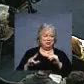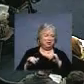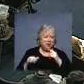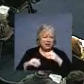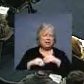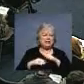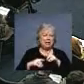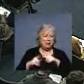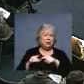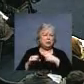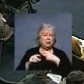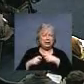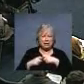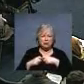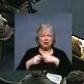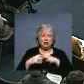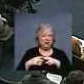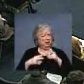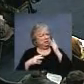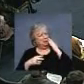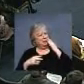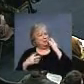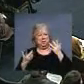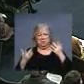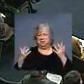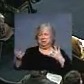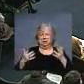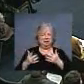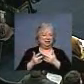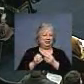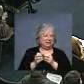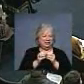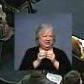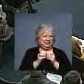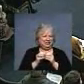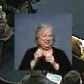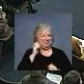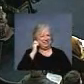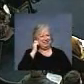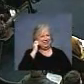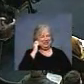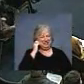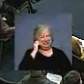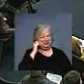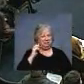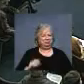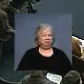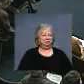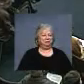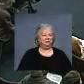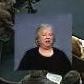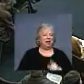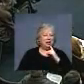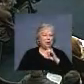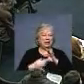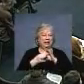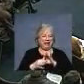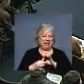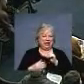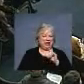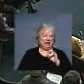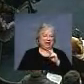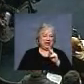it to you electronically today. I know, it's linked. Okay. But they don't have it. No. Okay. It was linked, but y'all don't have